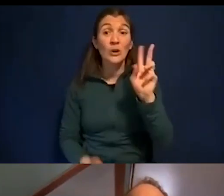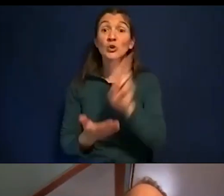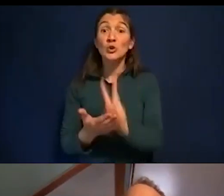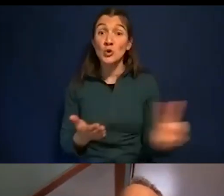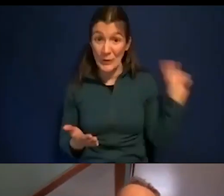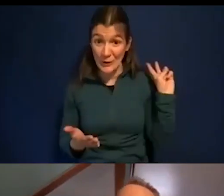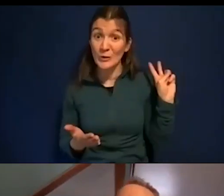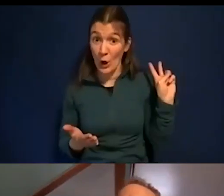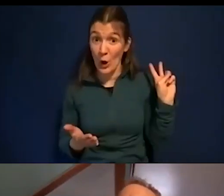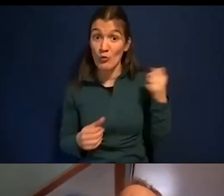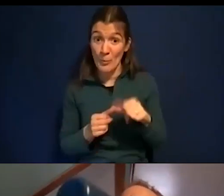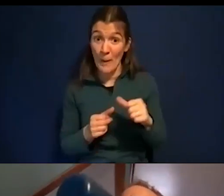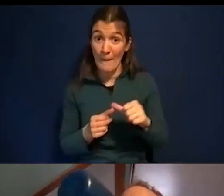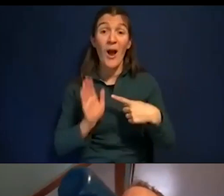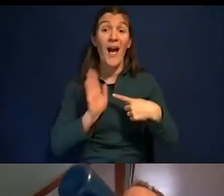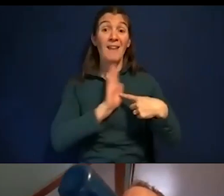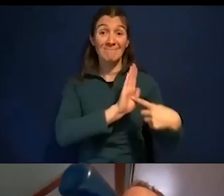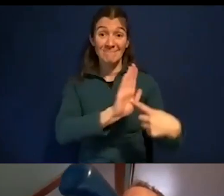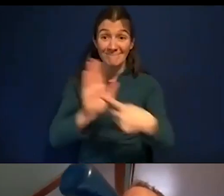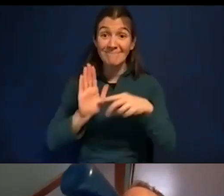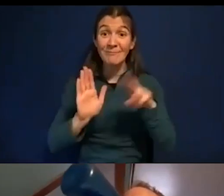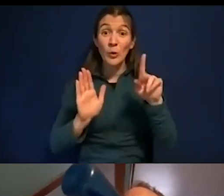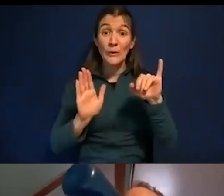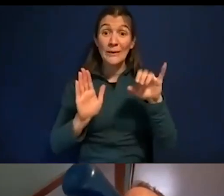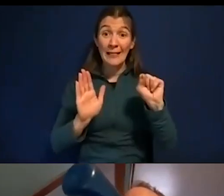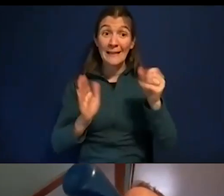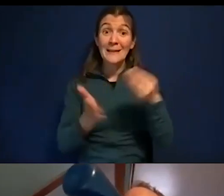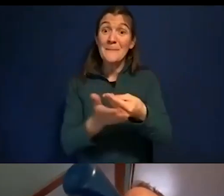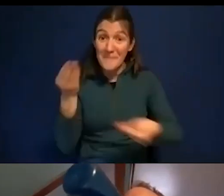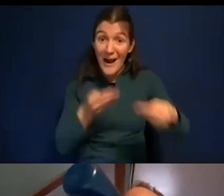tonight, we presented the Utilities Fund budget.